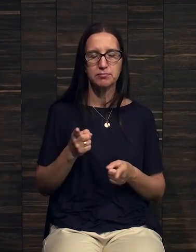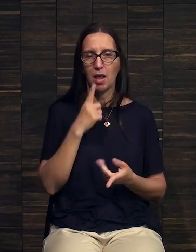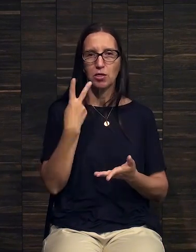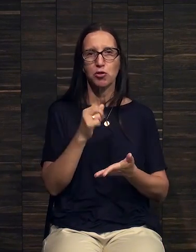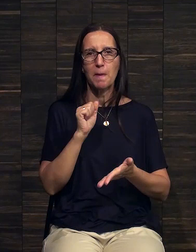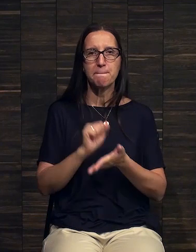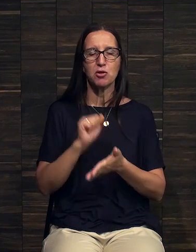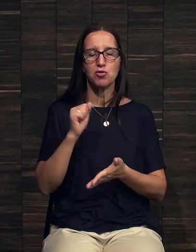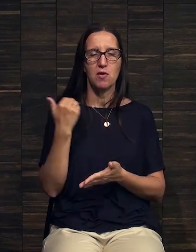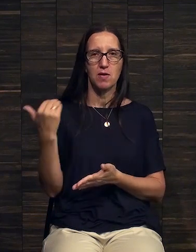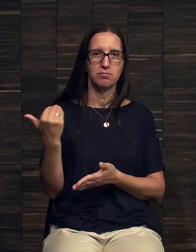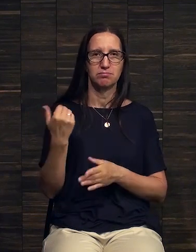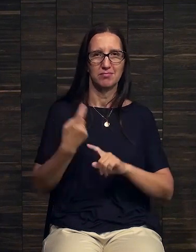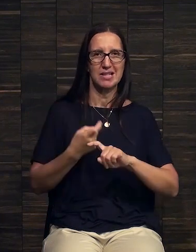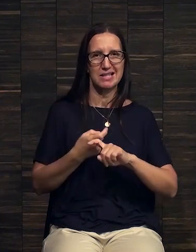invented